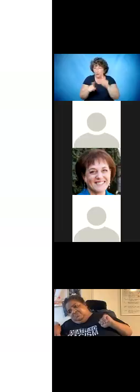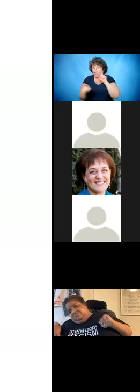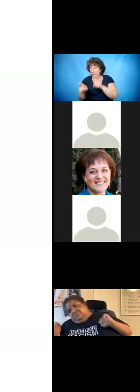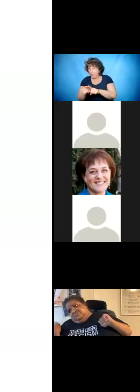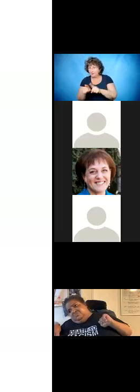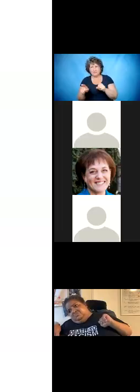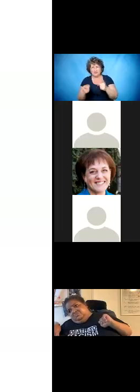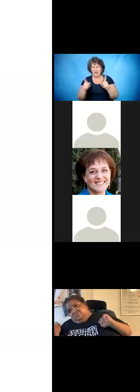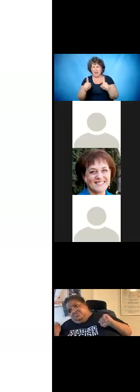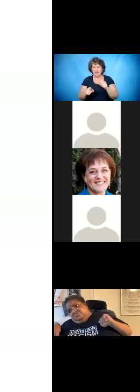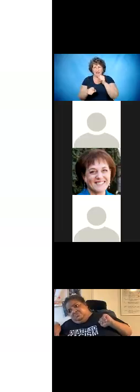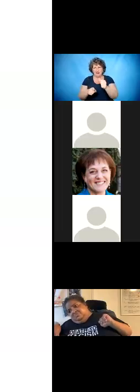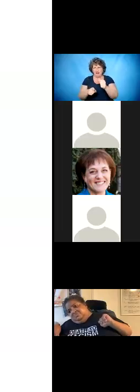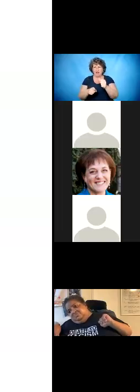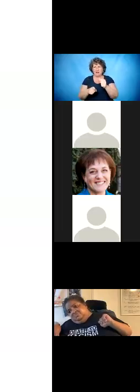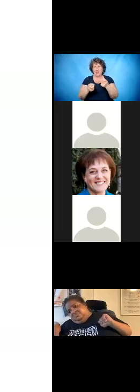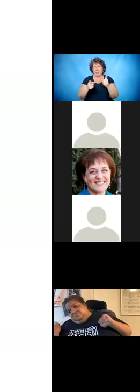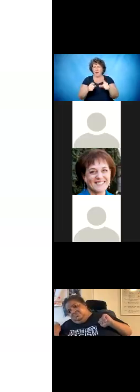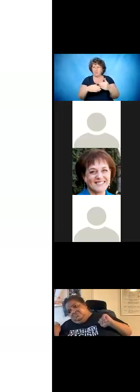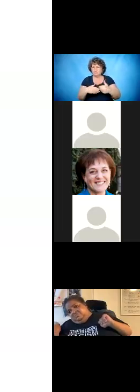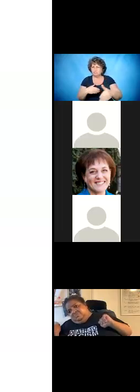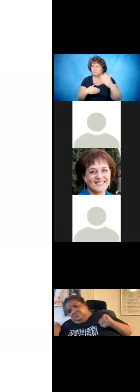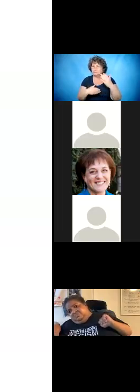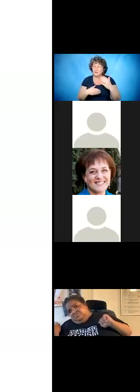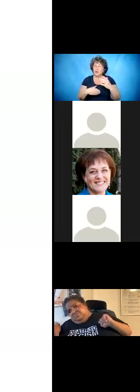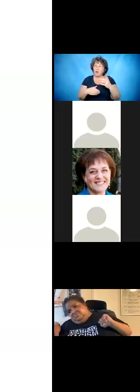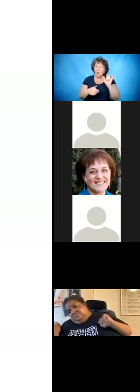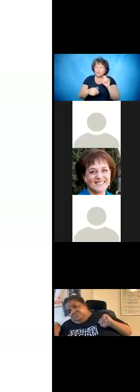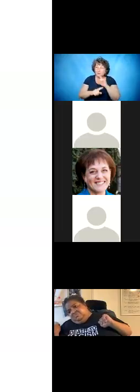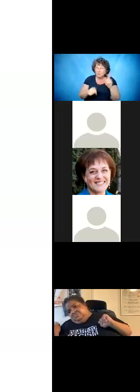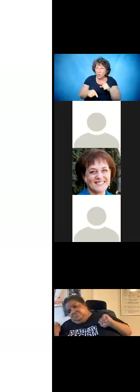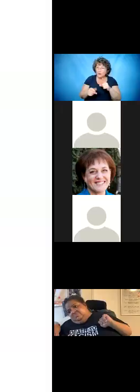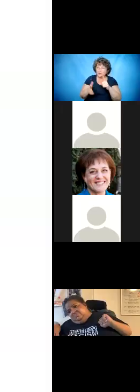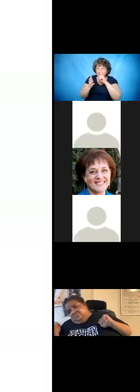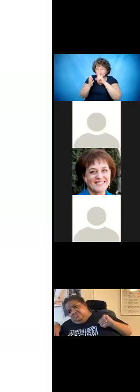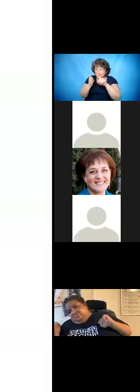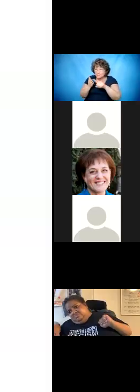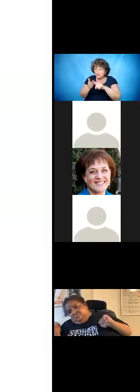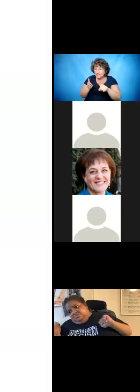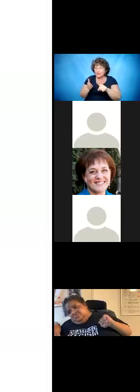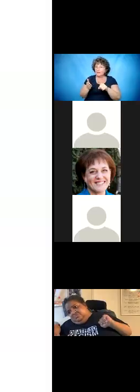all cases, once they are checked in Spanish, they have to be rewritten due to many